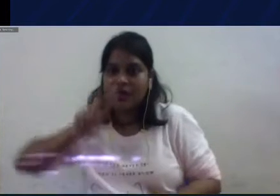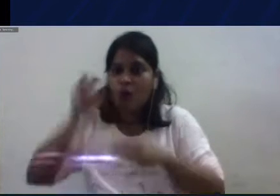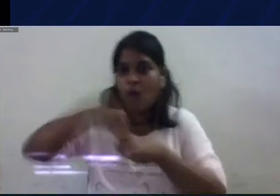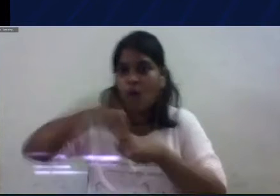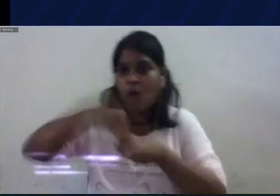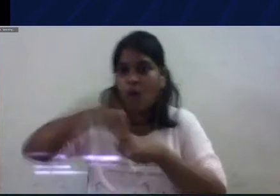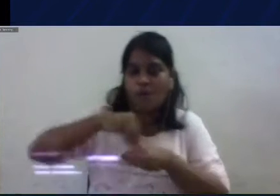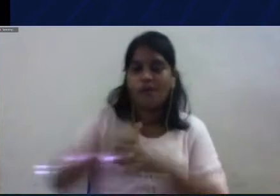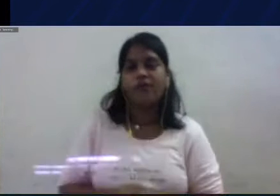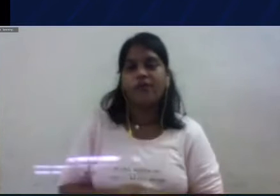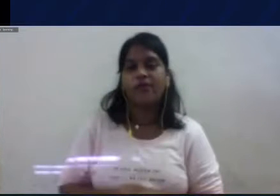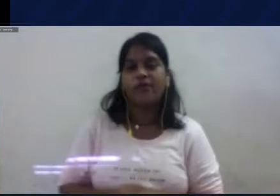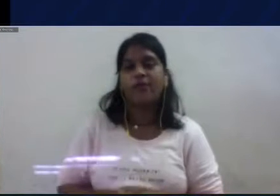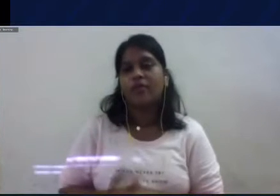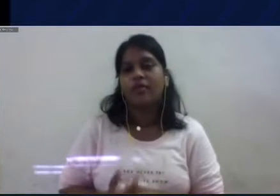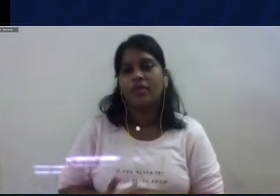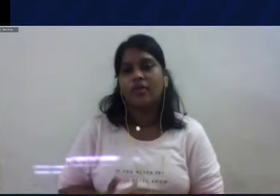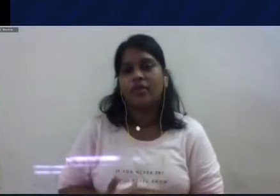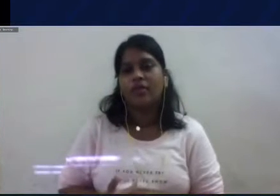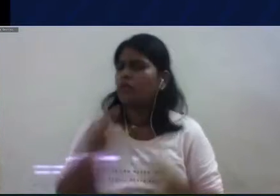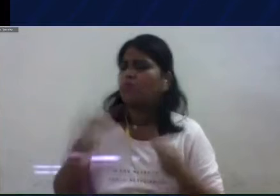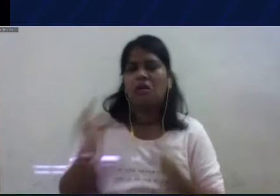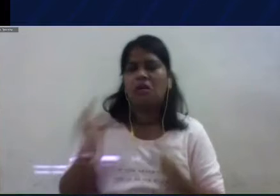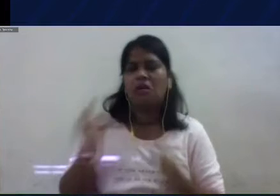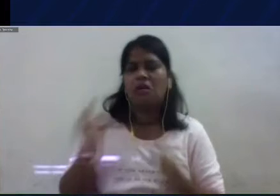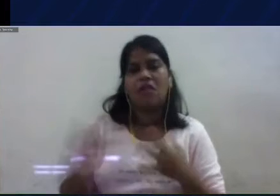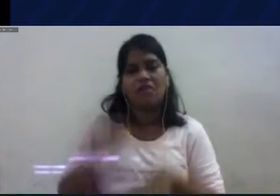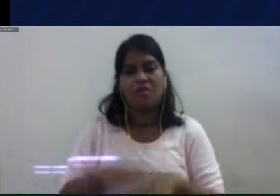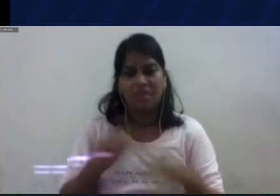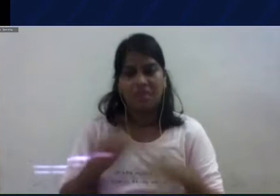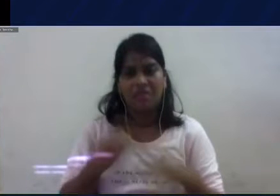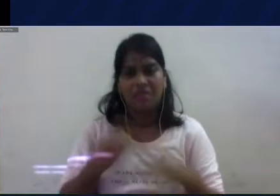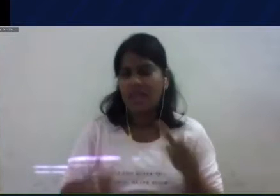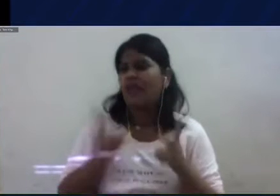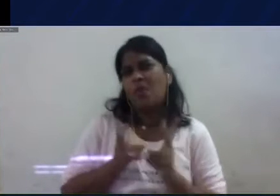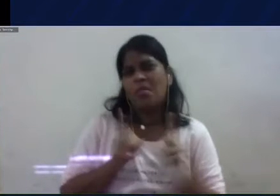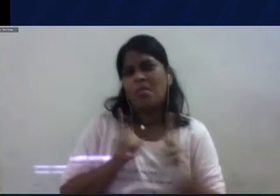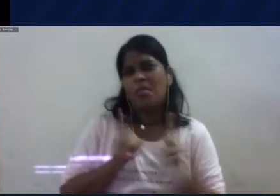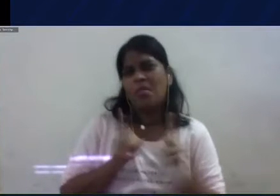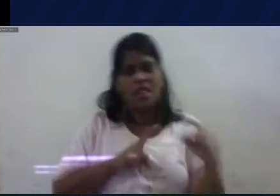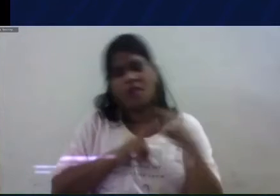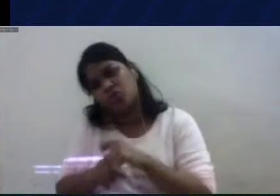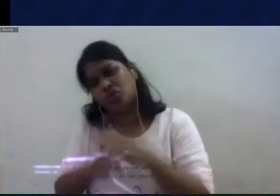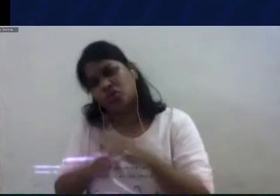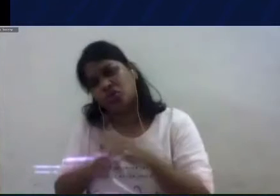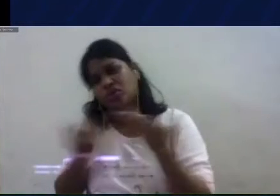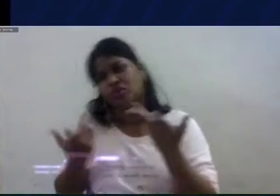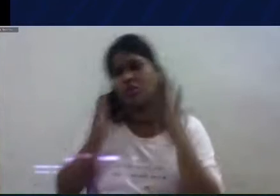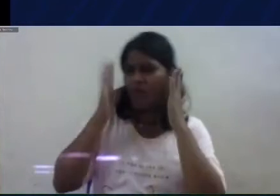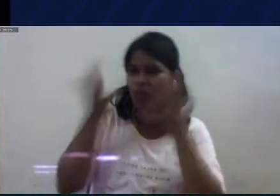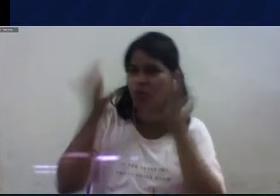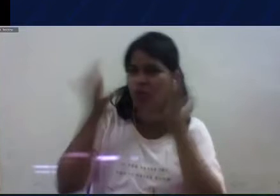vada pav. Now, if we had done some typical questionnaire methods or some focus group